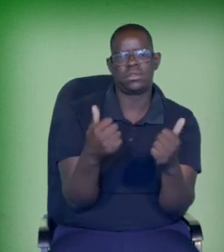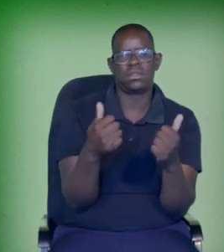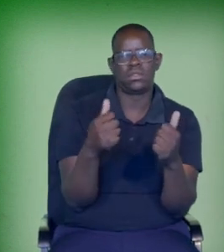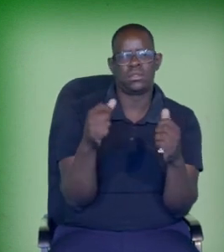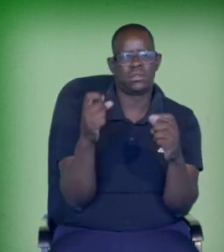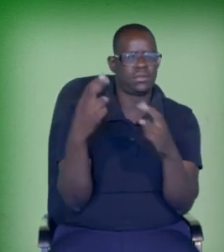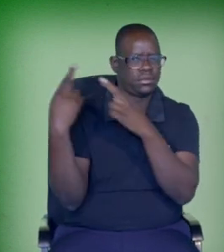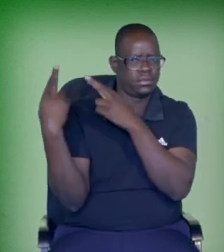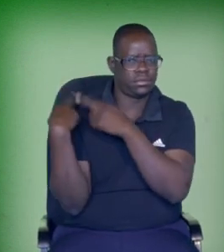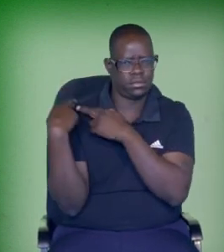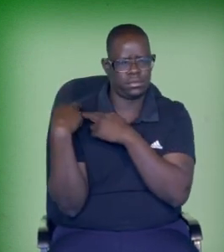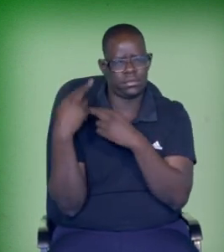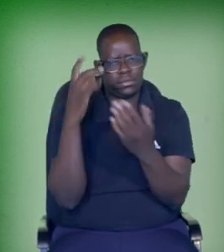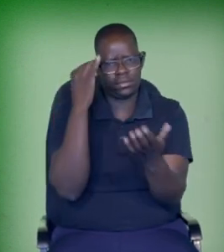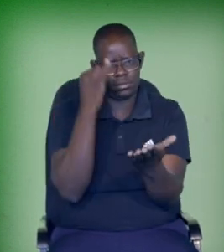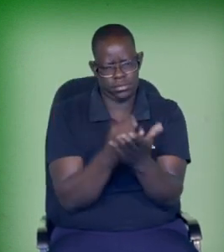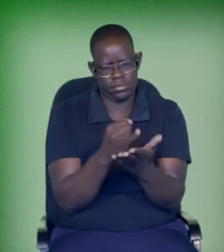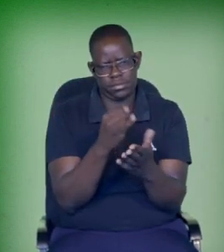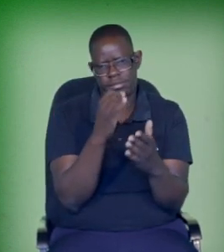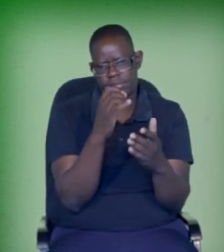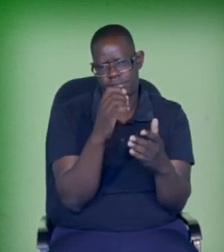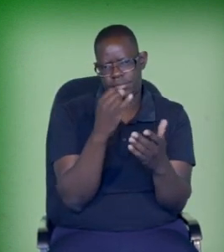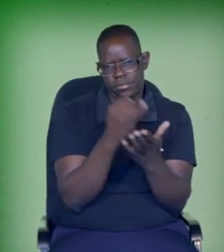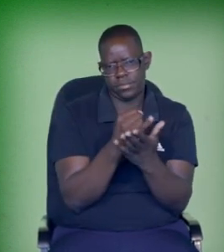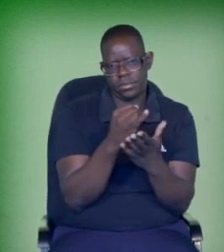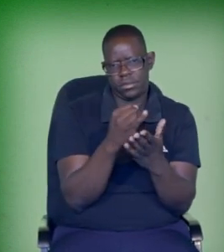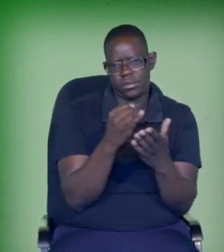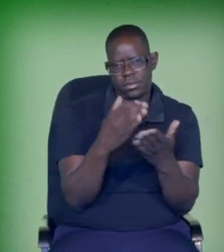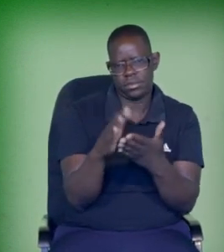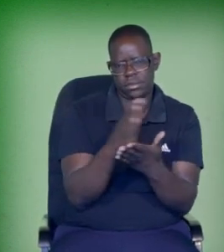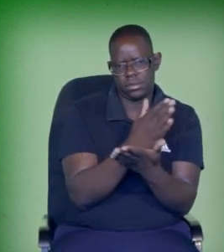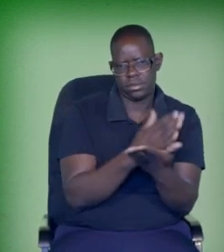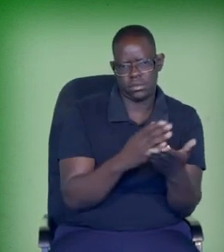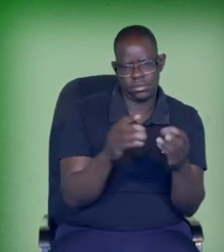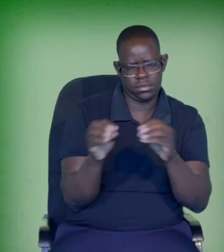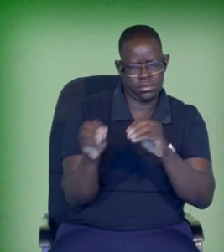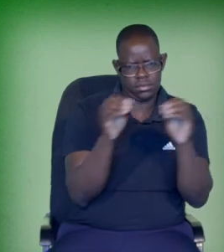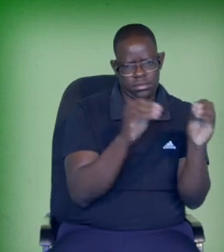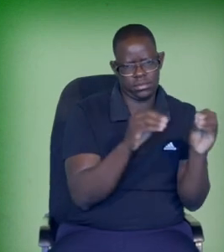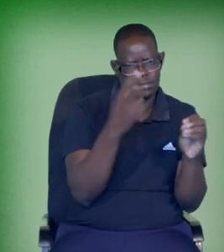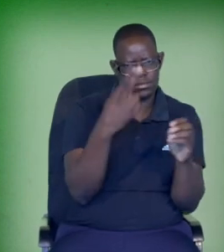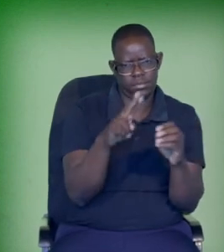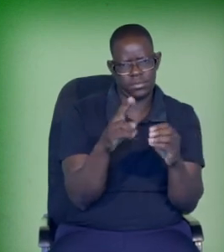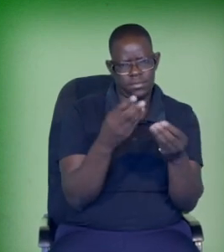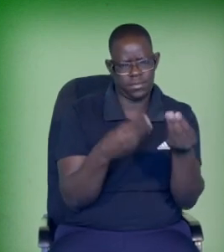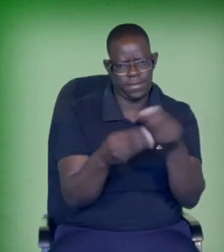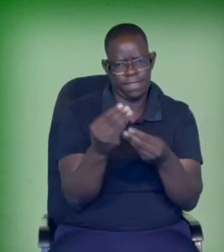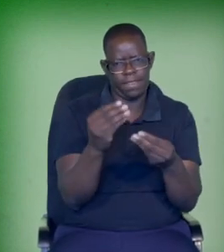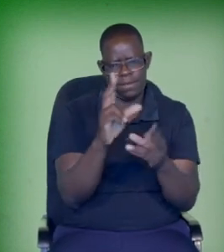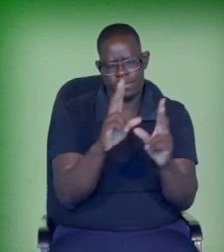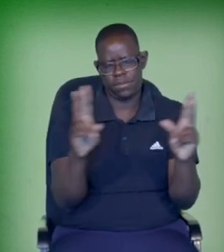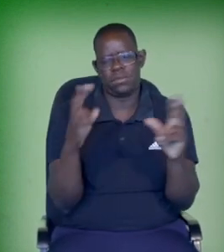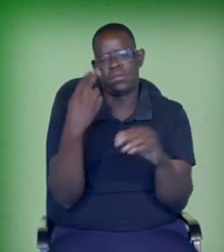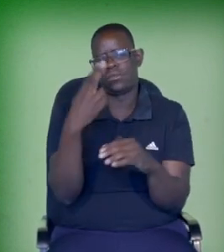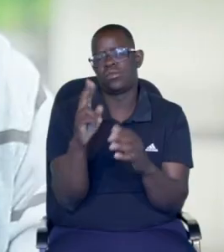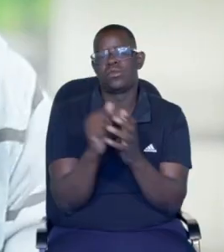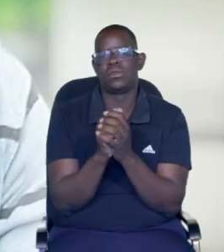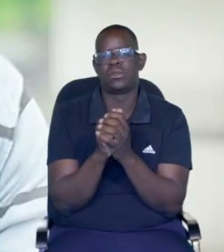held responsible for the debts of the business. Shares are not freely transferable and may not be sold to the general